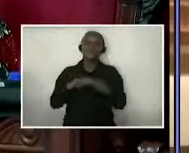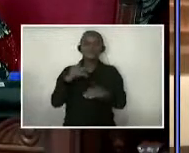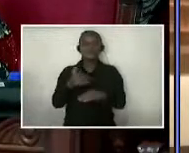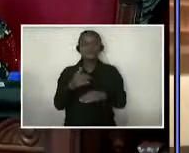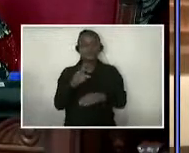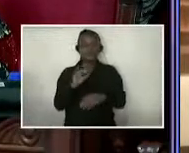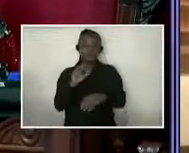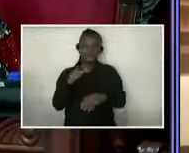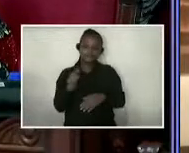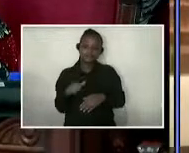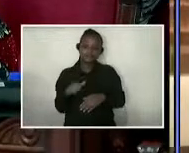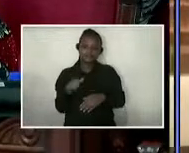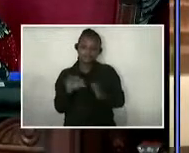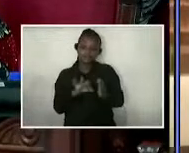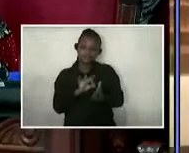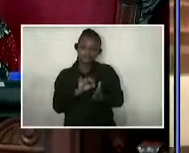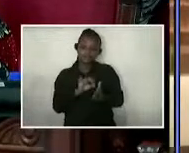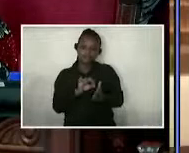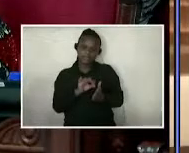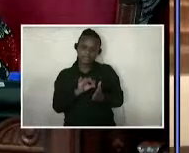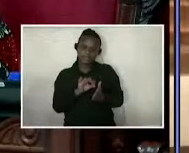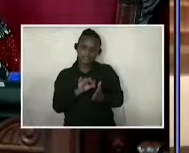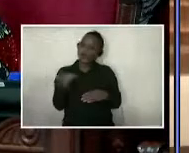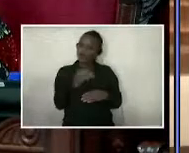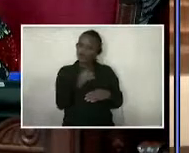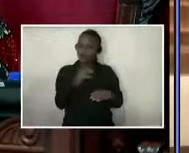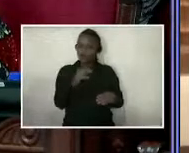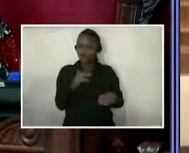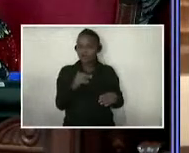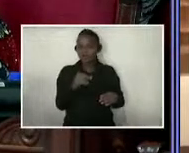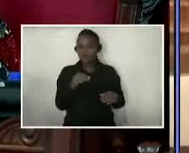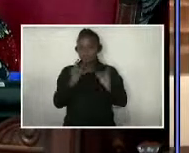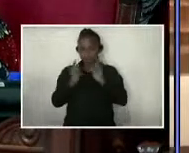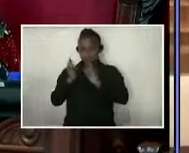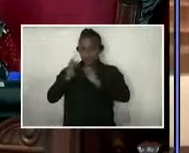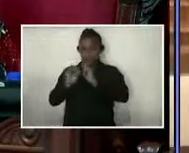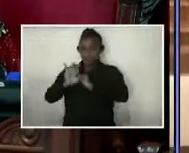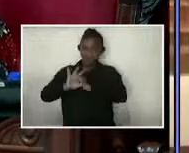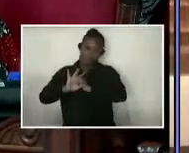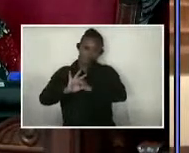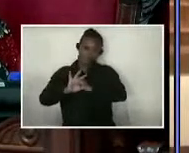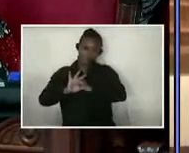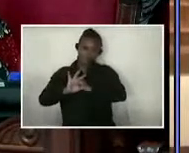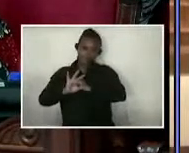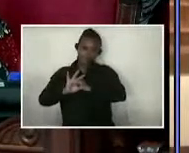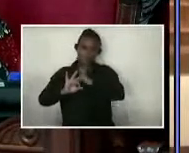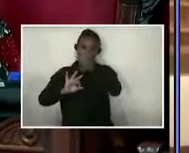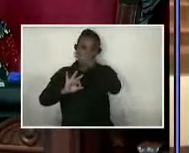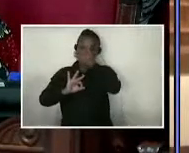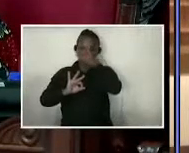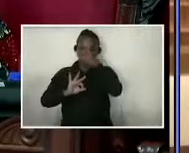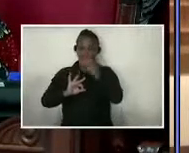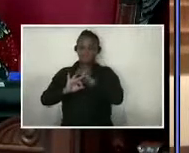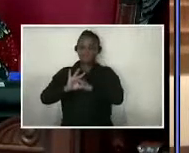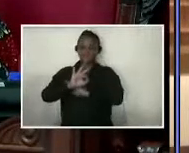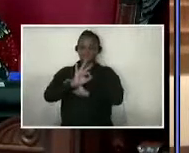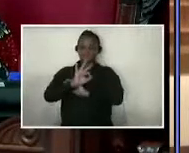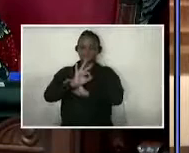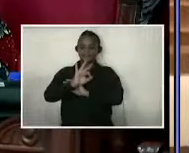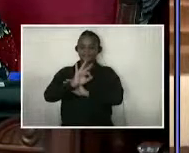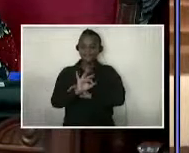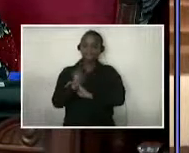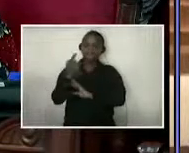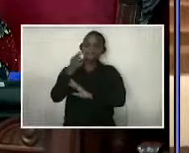2016 elections, all three coalition cities either purged senior administrators appointed by the African